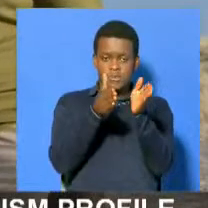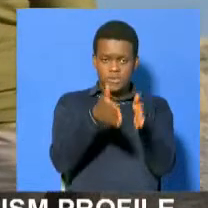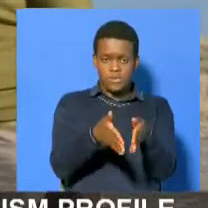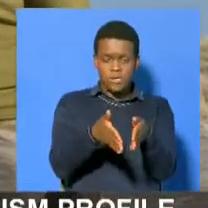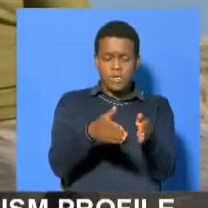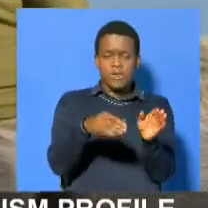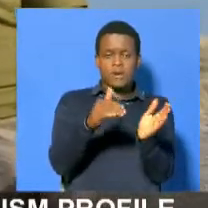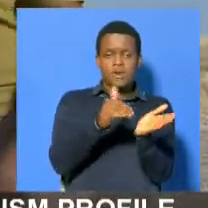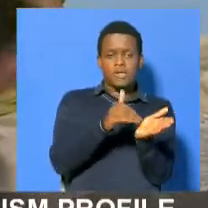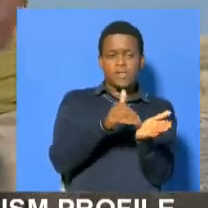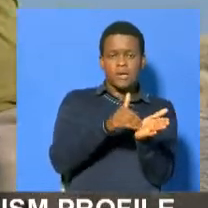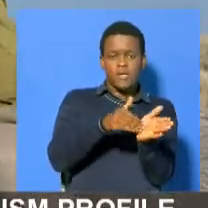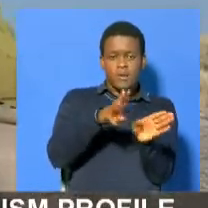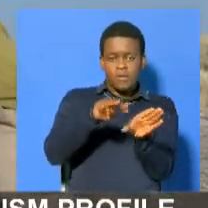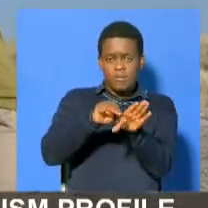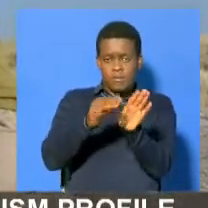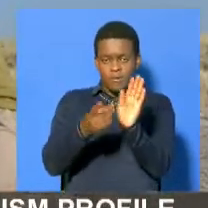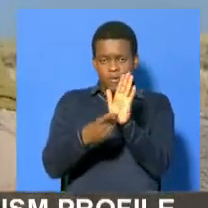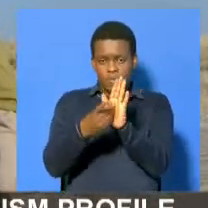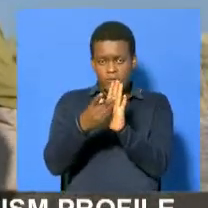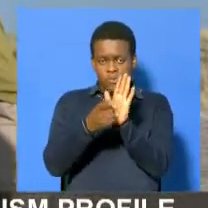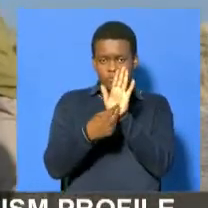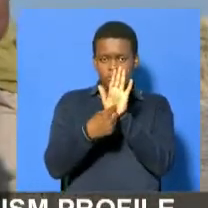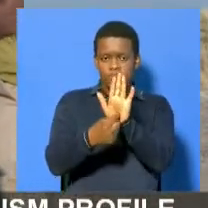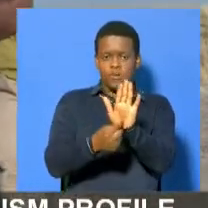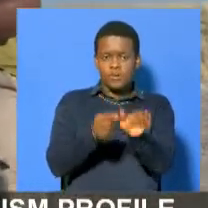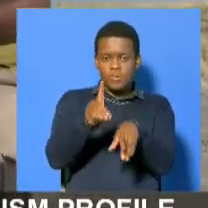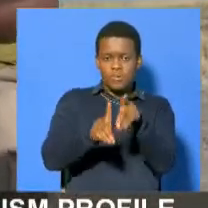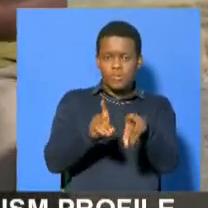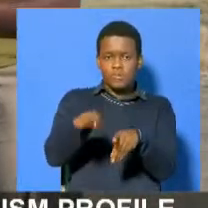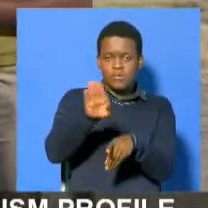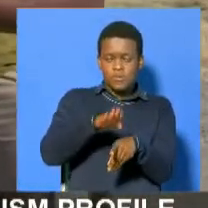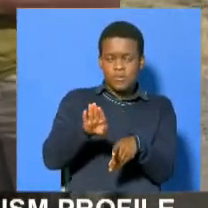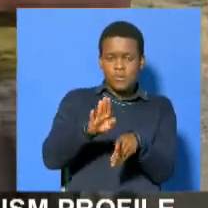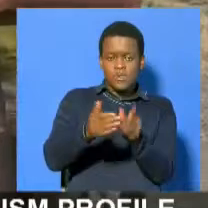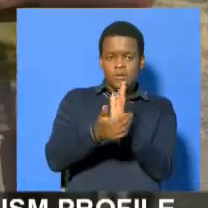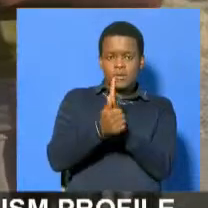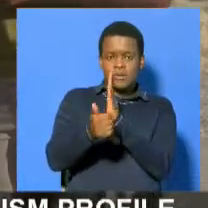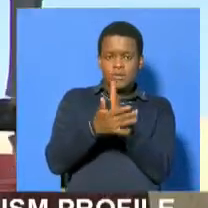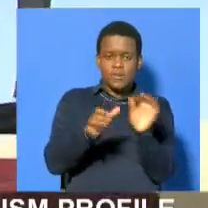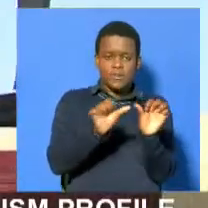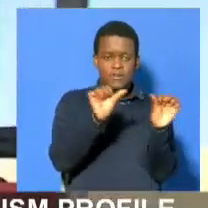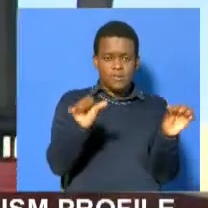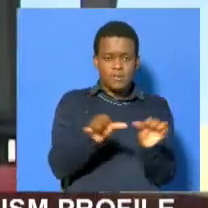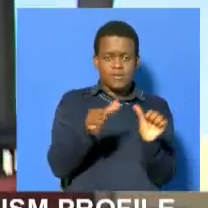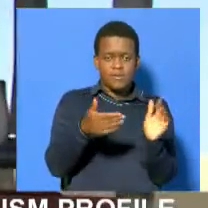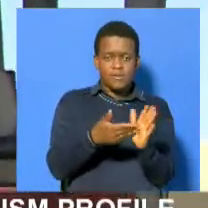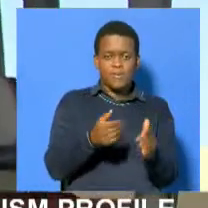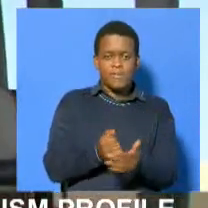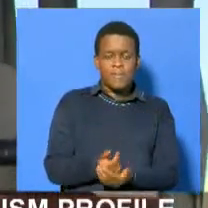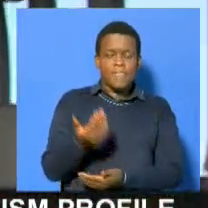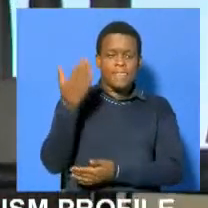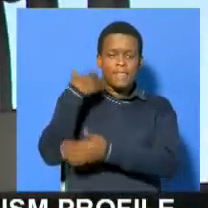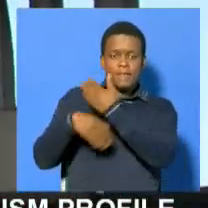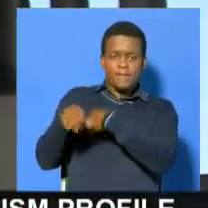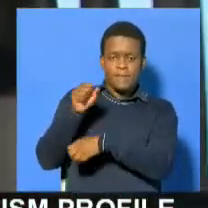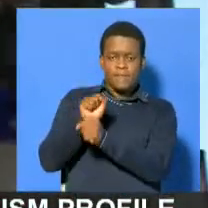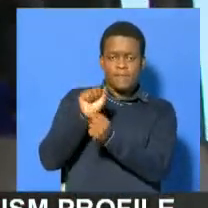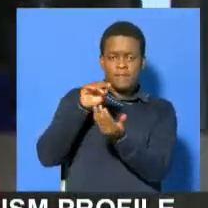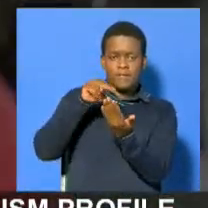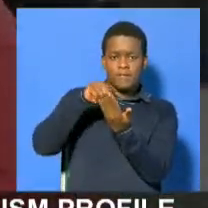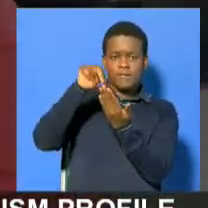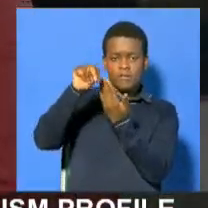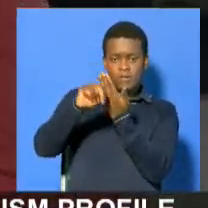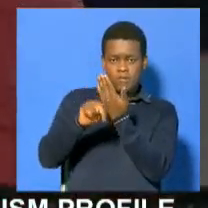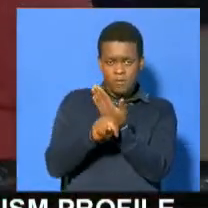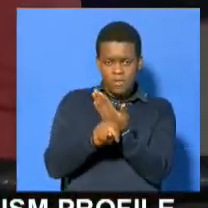and membership development, highlighting Botswana's talent in this field. Last year, November, where